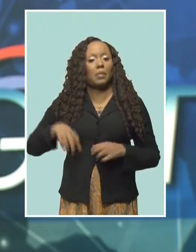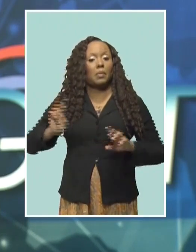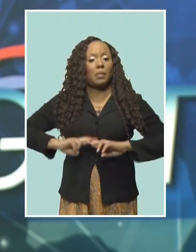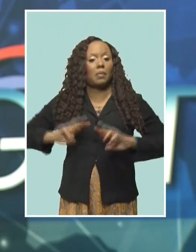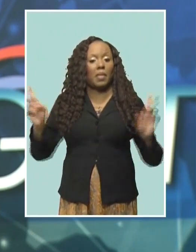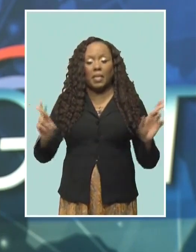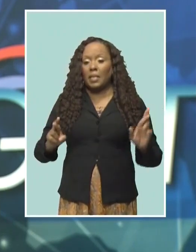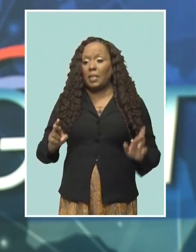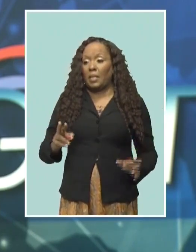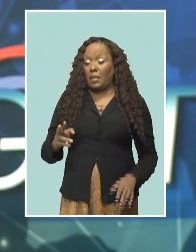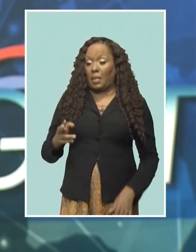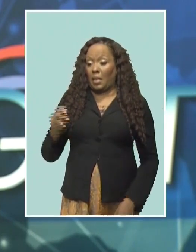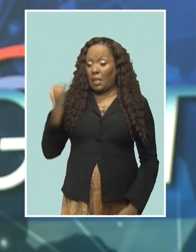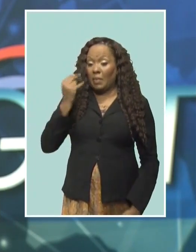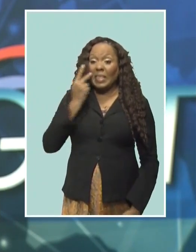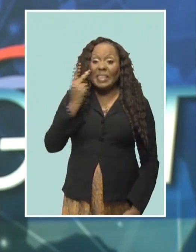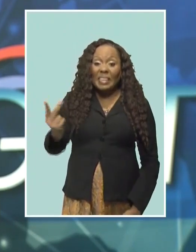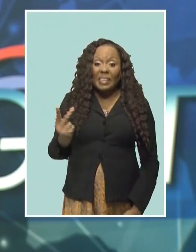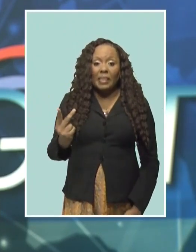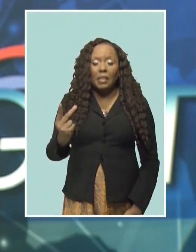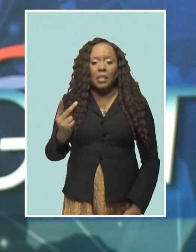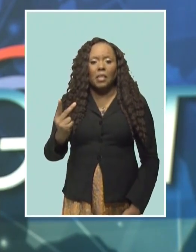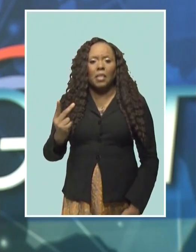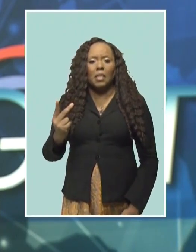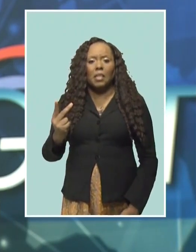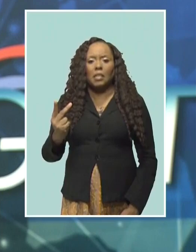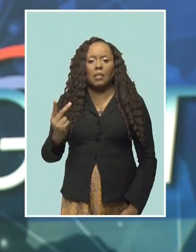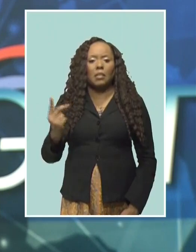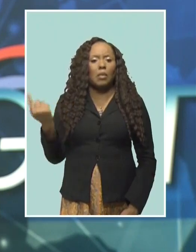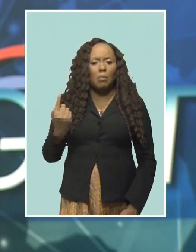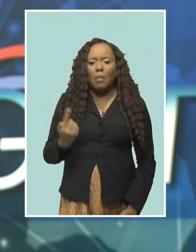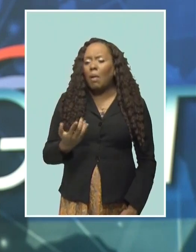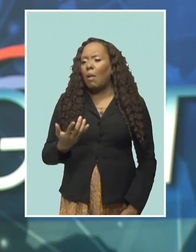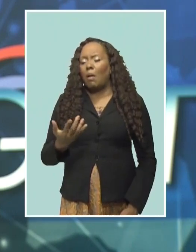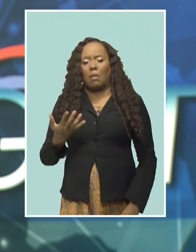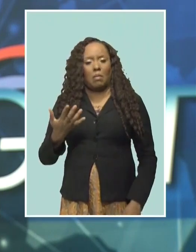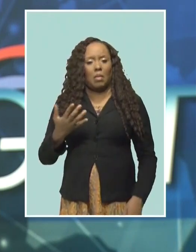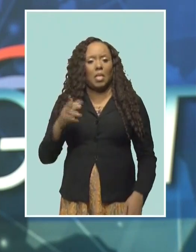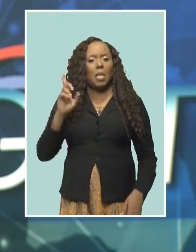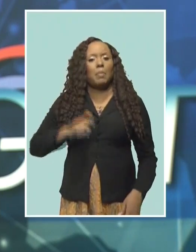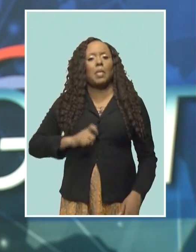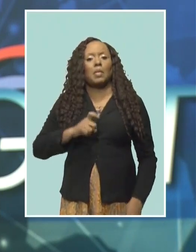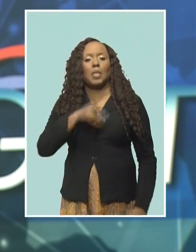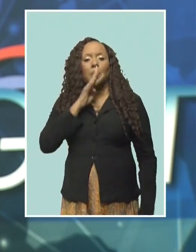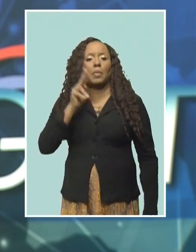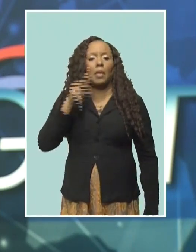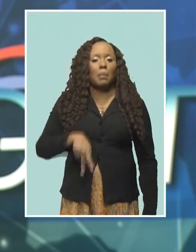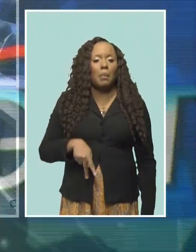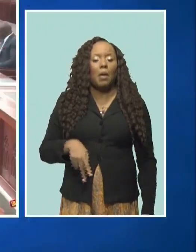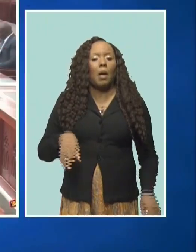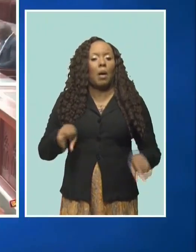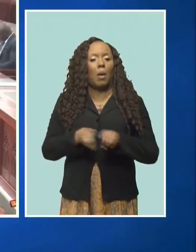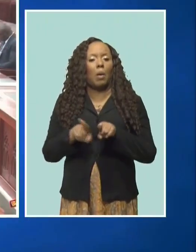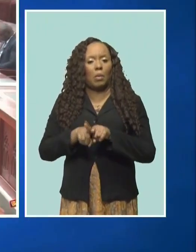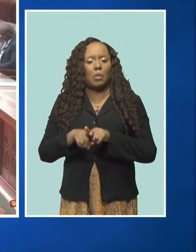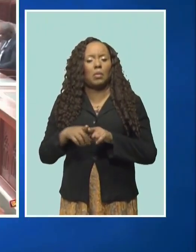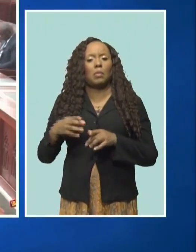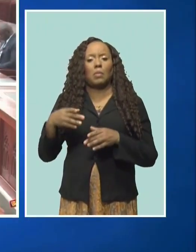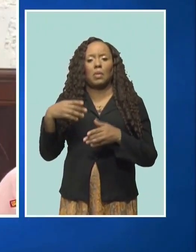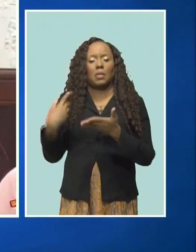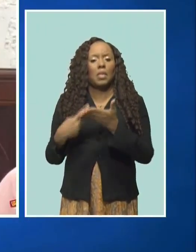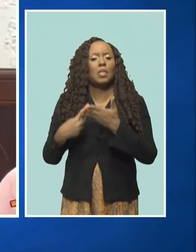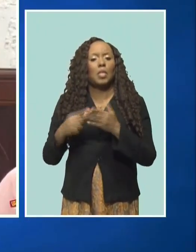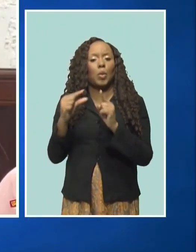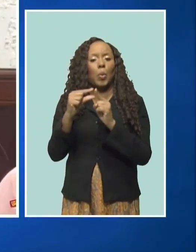out such acts, as he says the legislation also addresses for the first time grooming. We don't like to talk